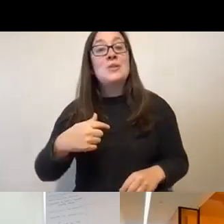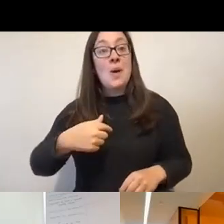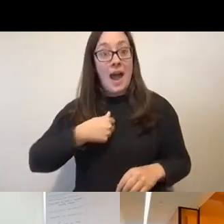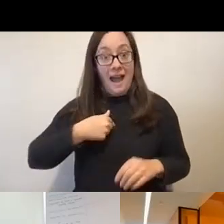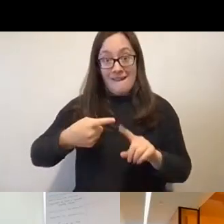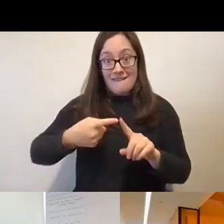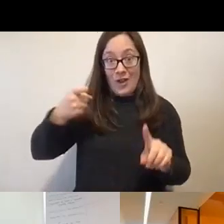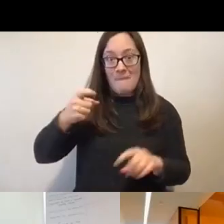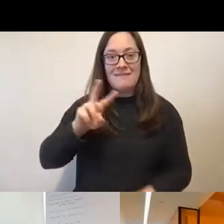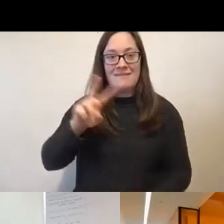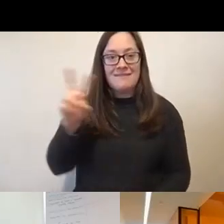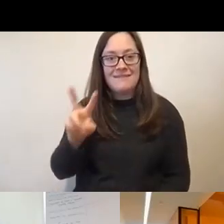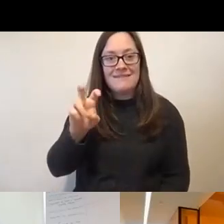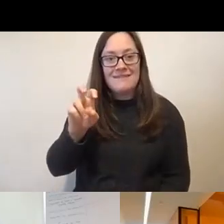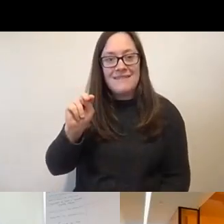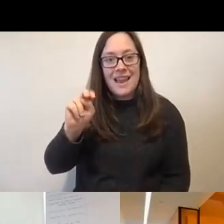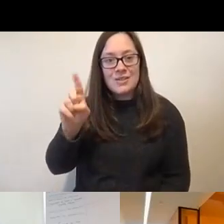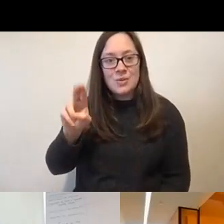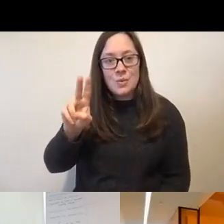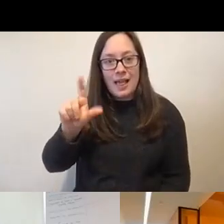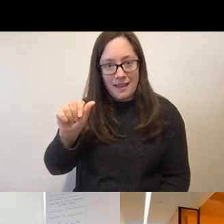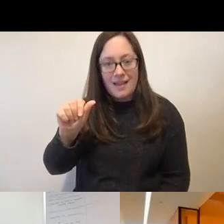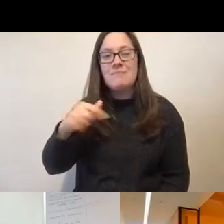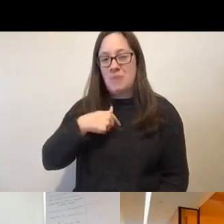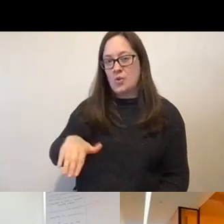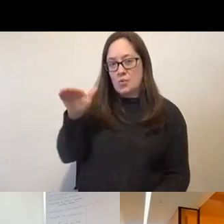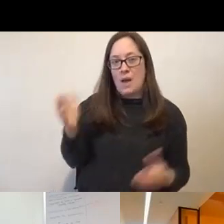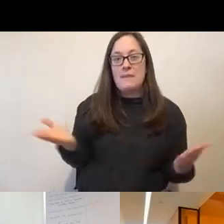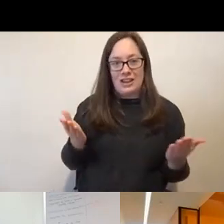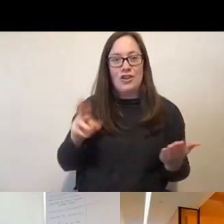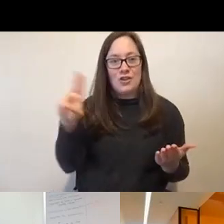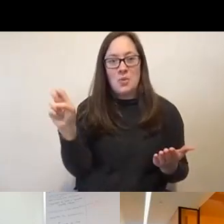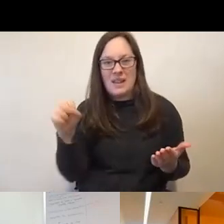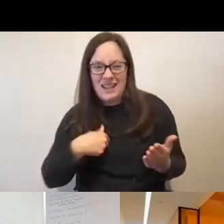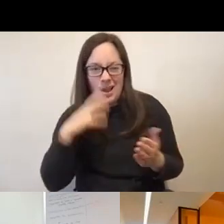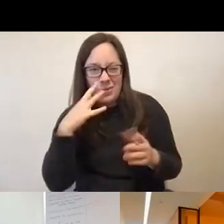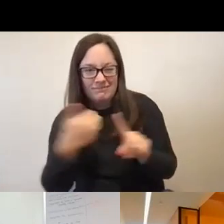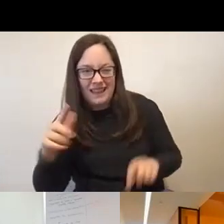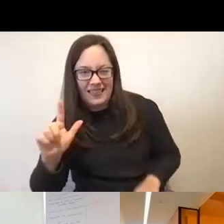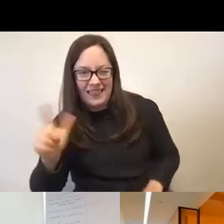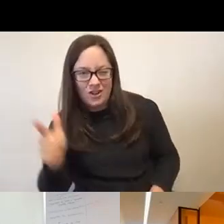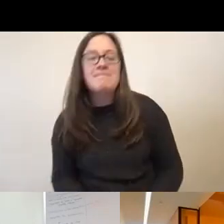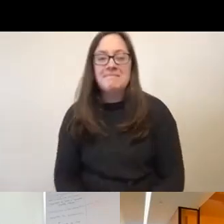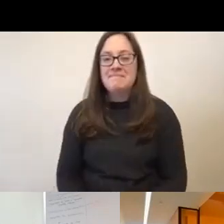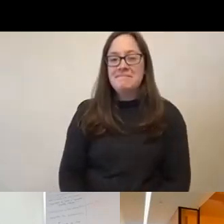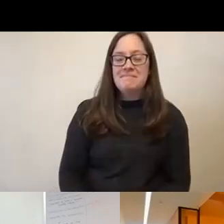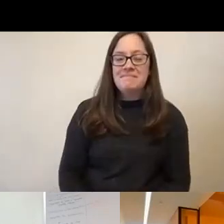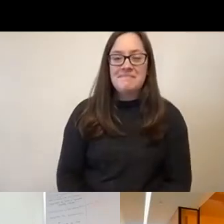from Venezuela, but I grew up in the States, and I'll talk about that a little bit more in some of the